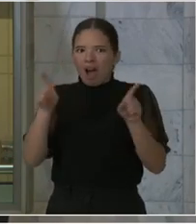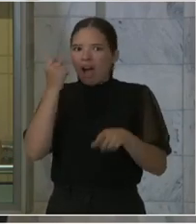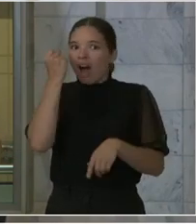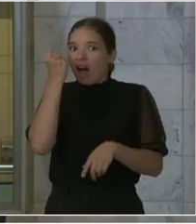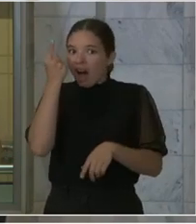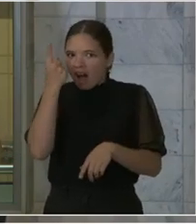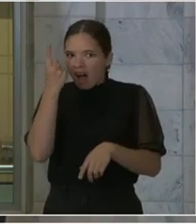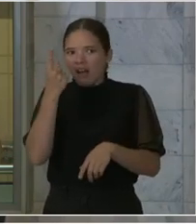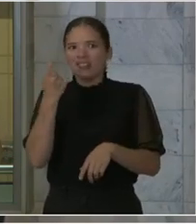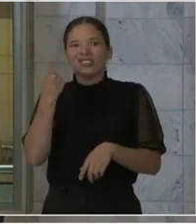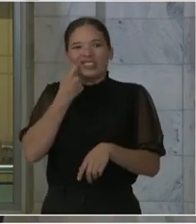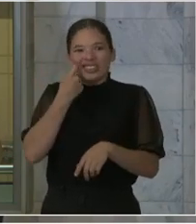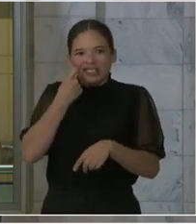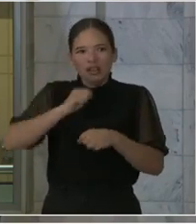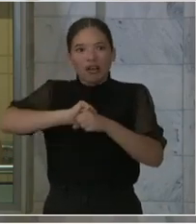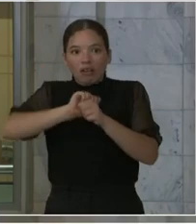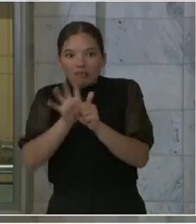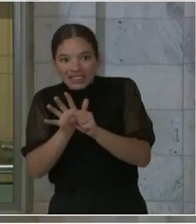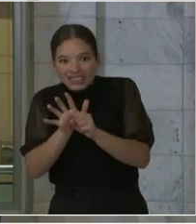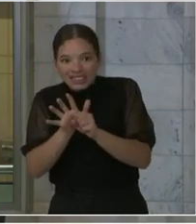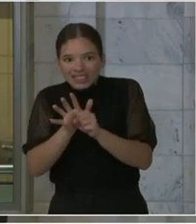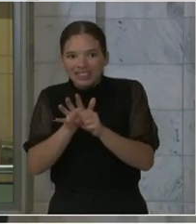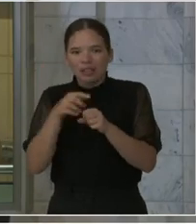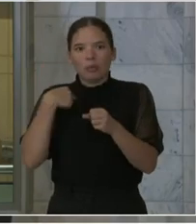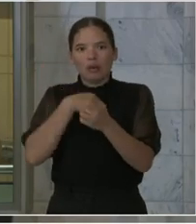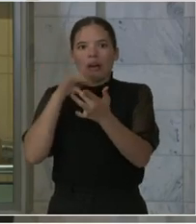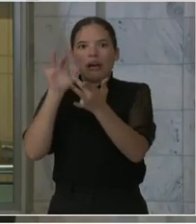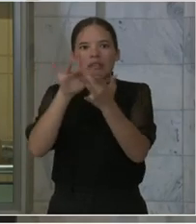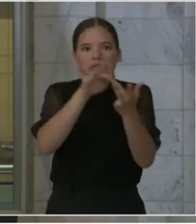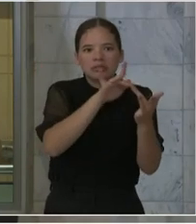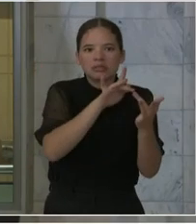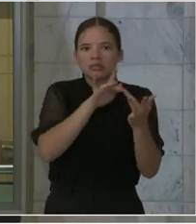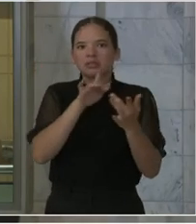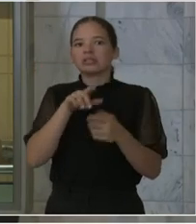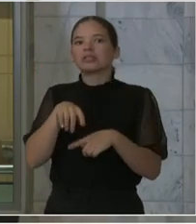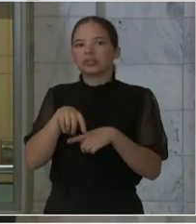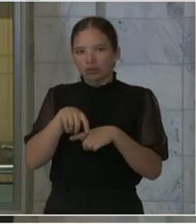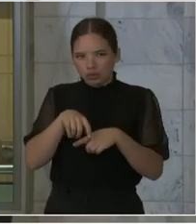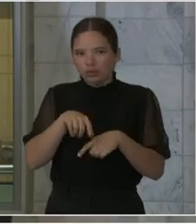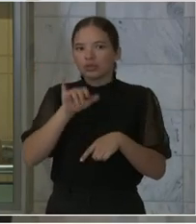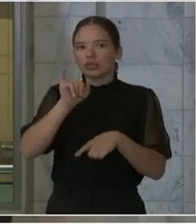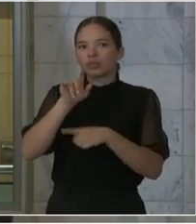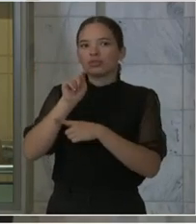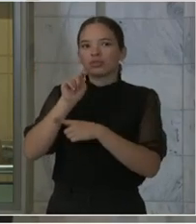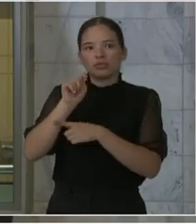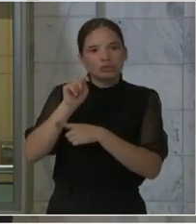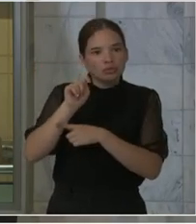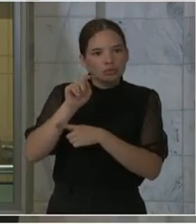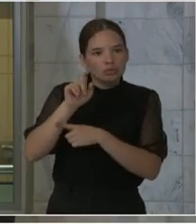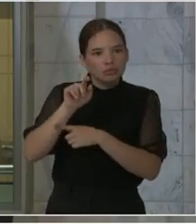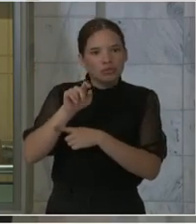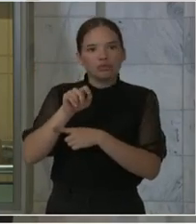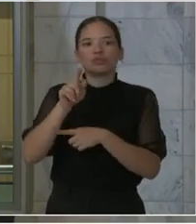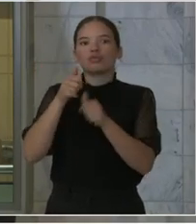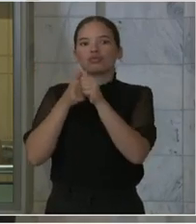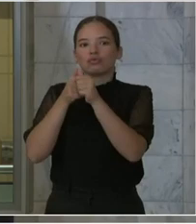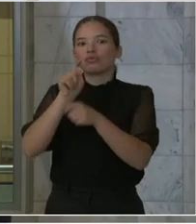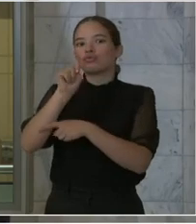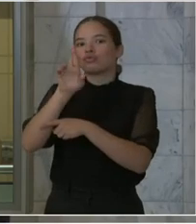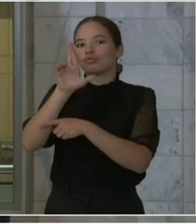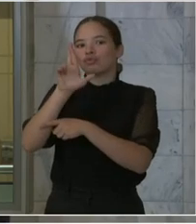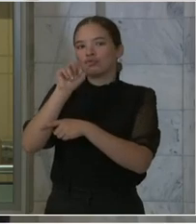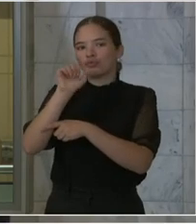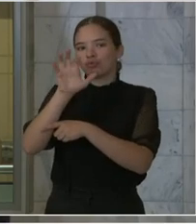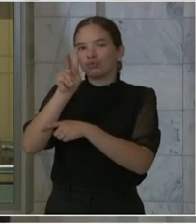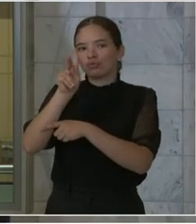were contact tracers, our members were testers, they were all manner of school leaders, and they